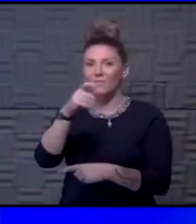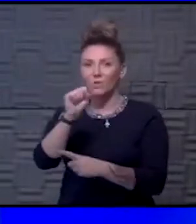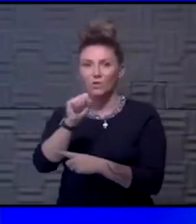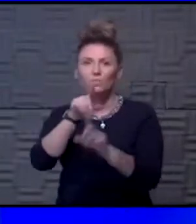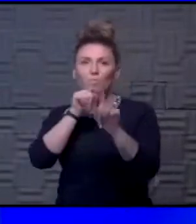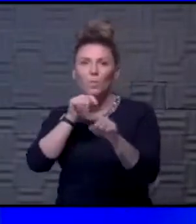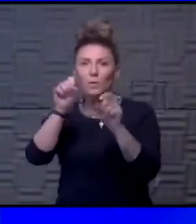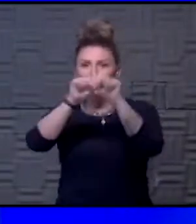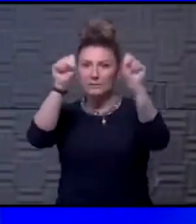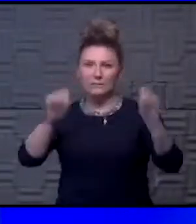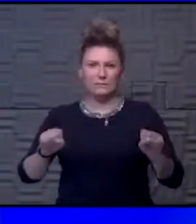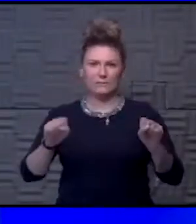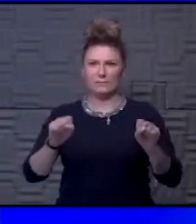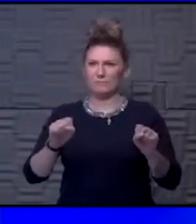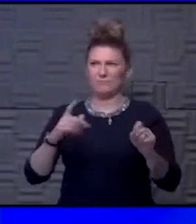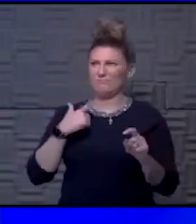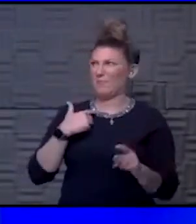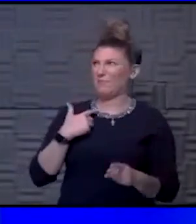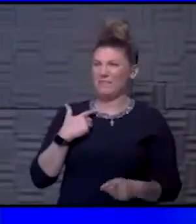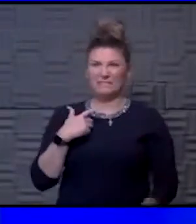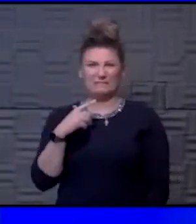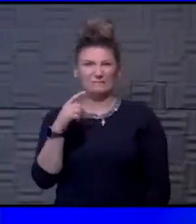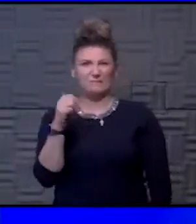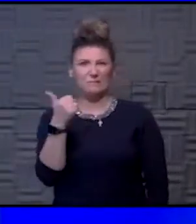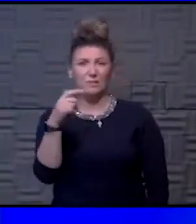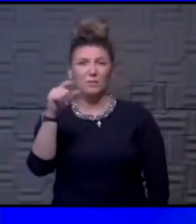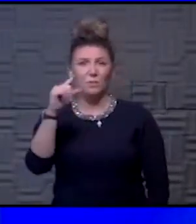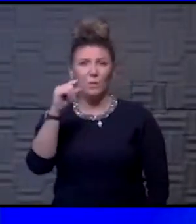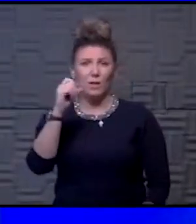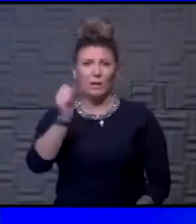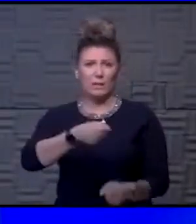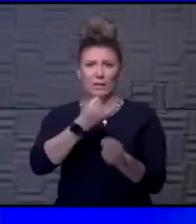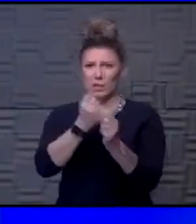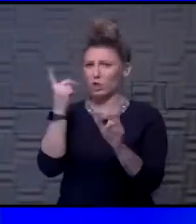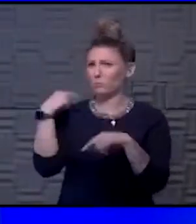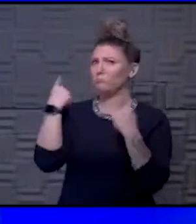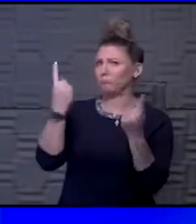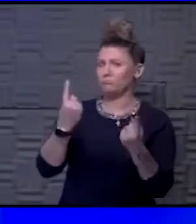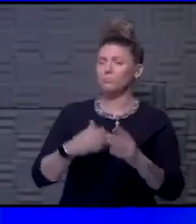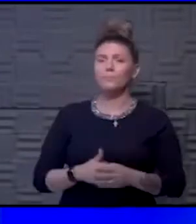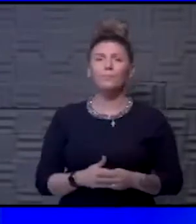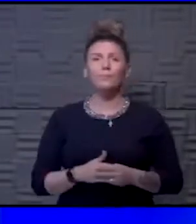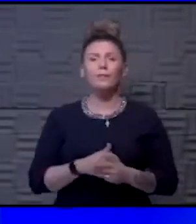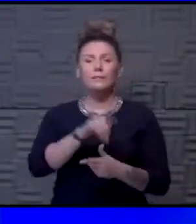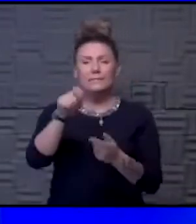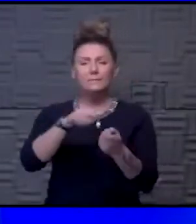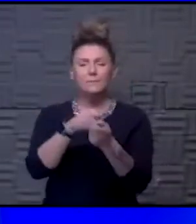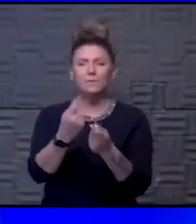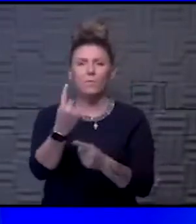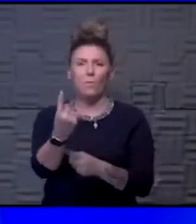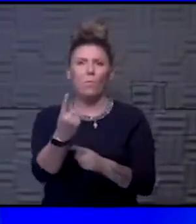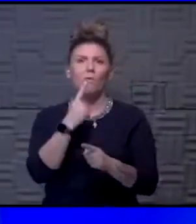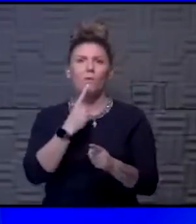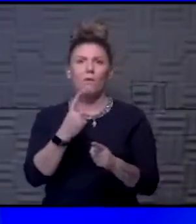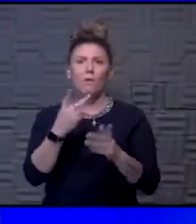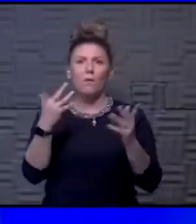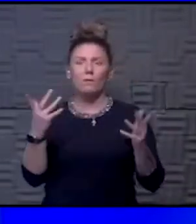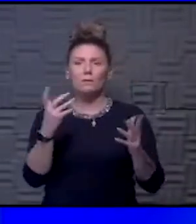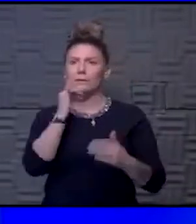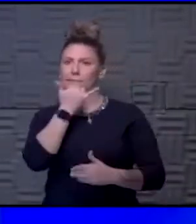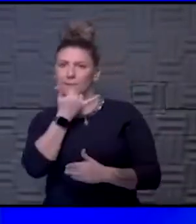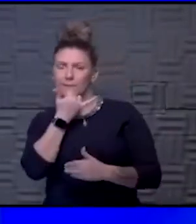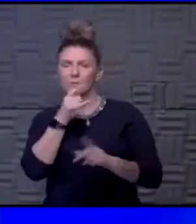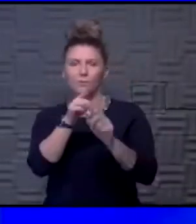for decades, 10 or 20 years now. And then there's a specific one to monitor adverse events from the